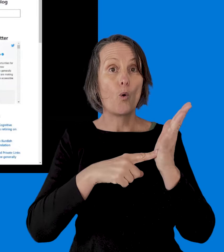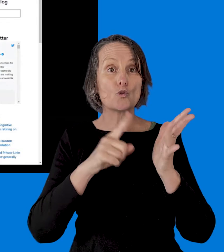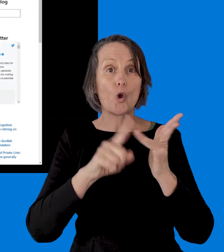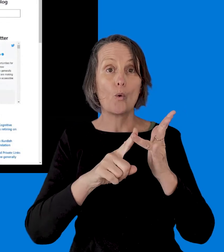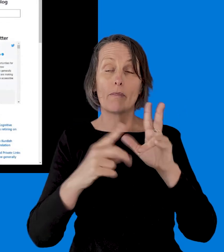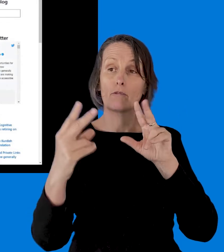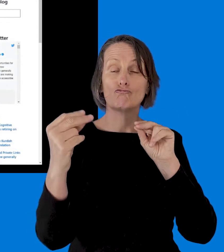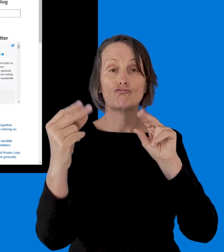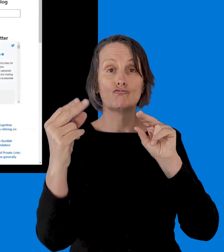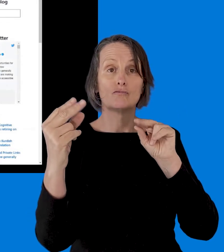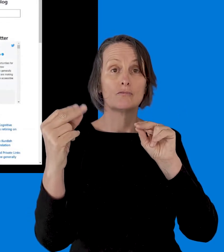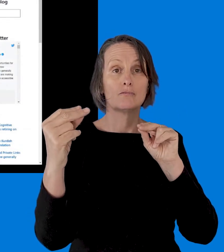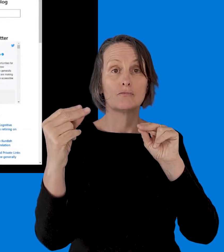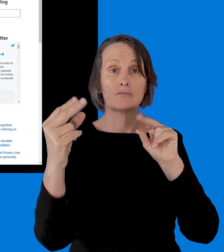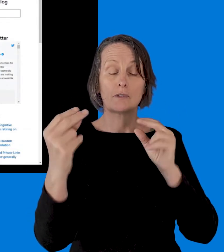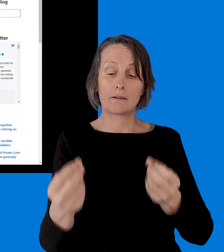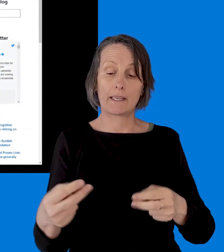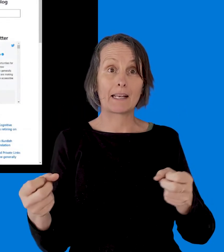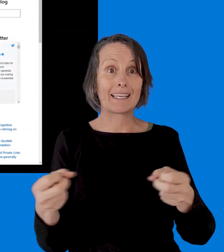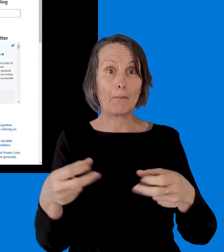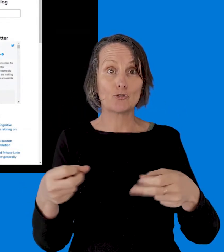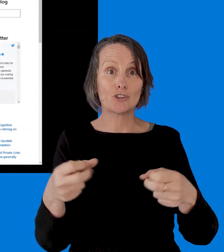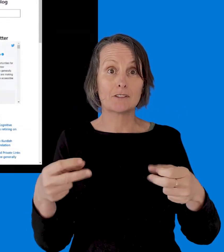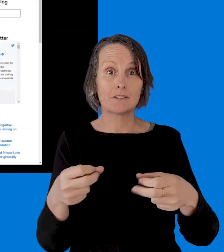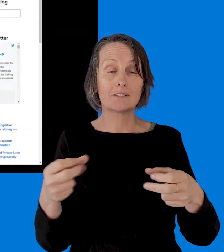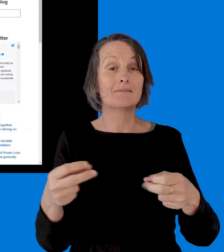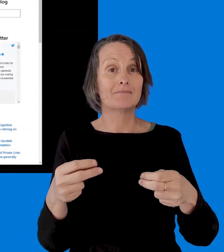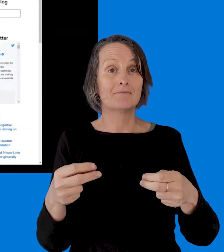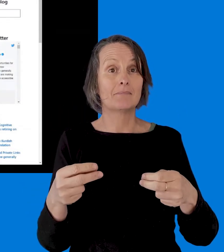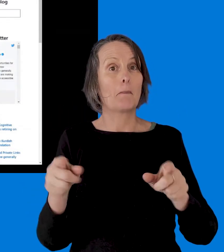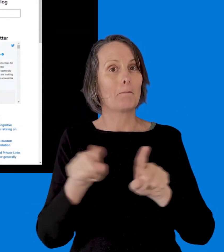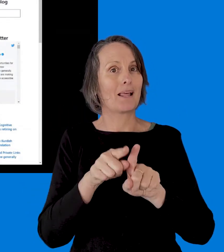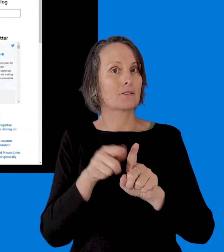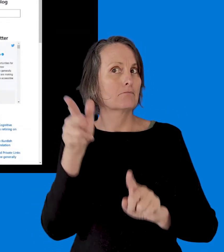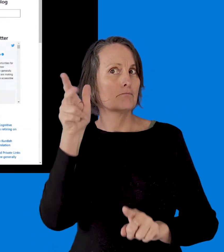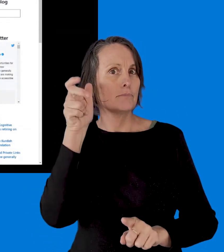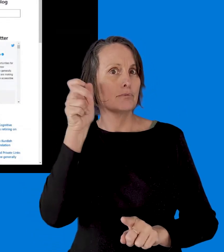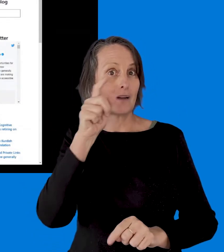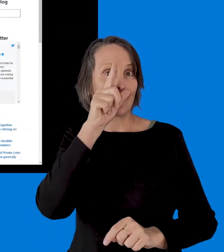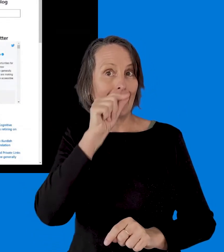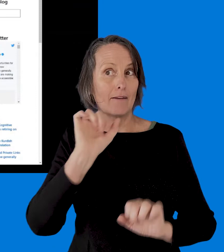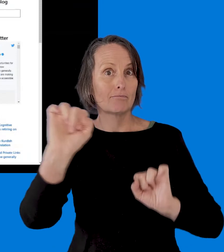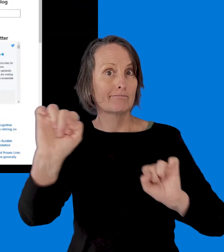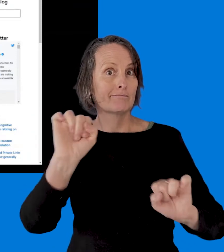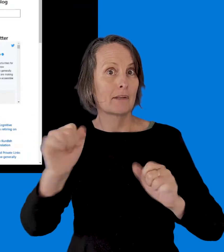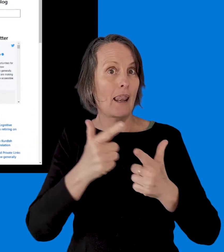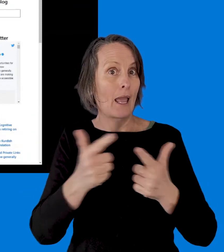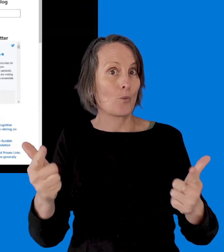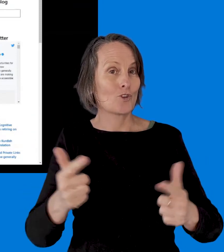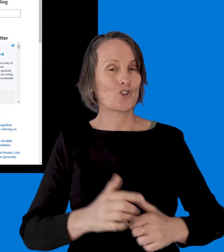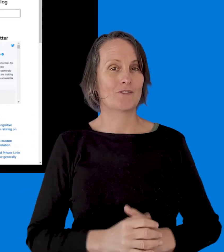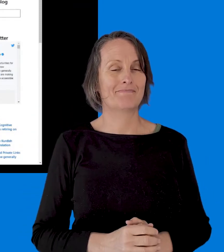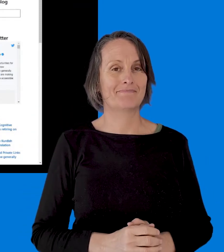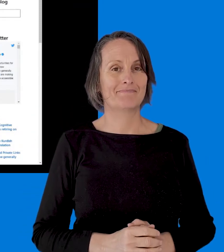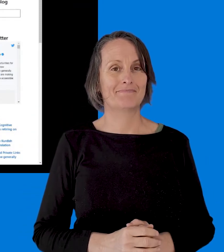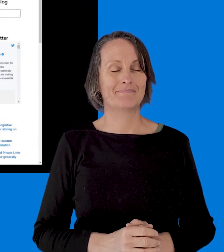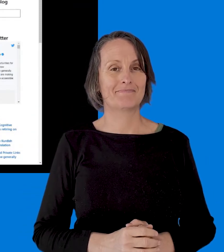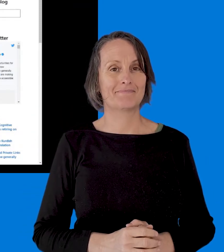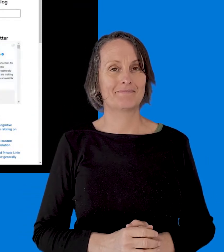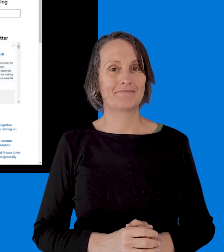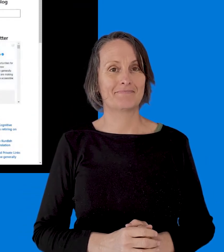and then they can talk freely with one another. The captions will show on the screen, but it also plays the audio translation for each of the